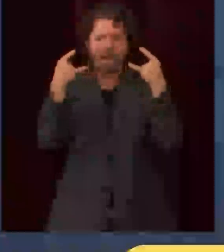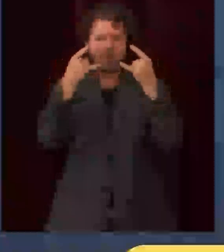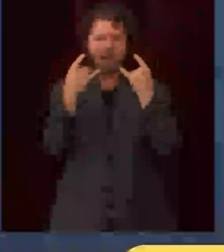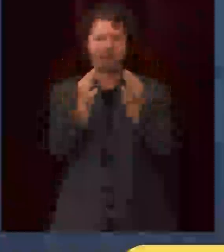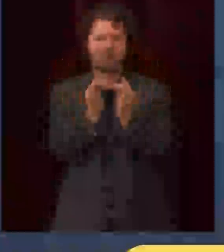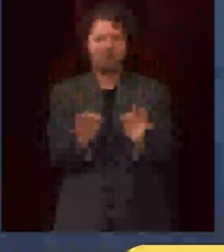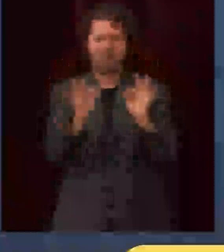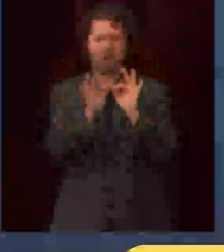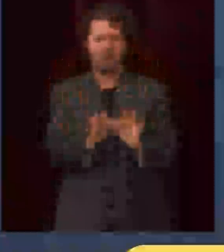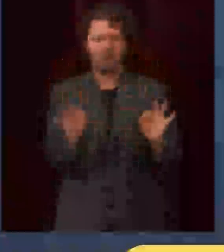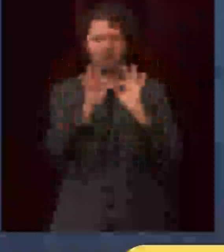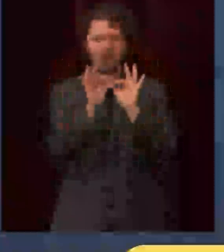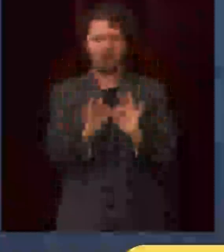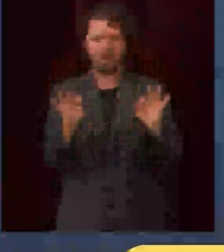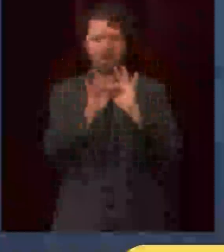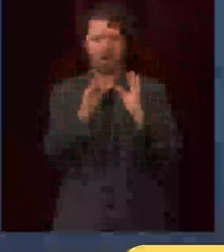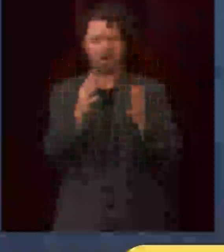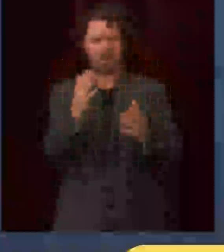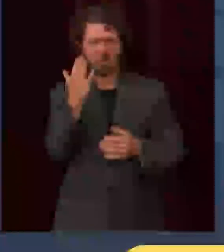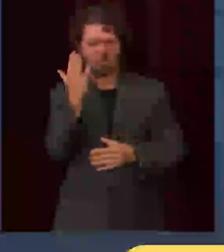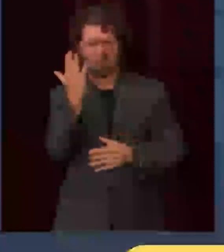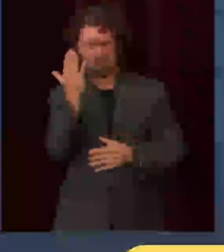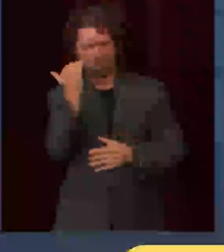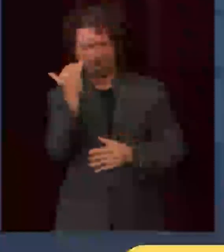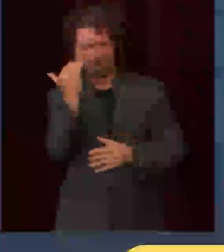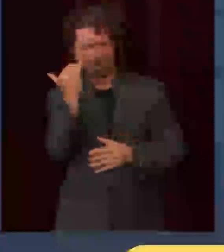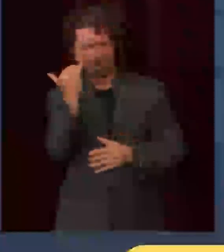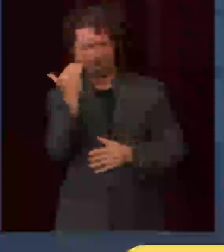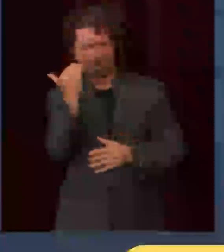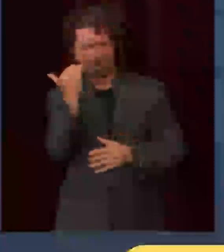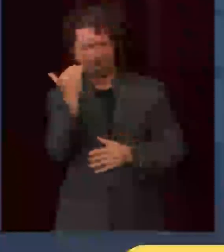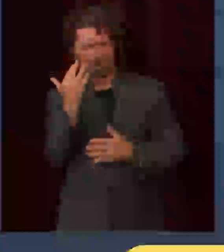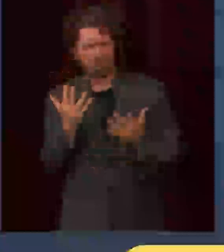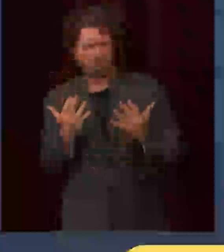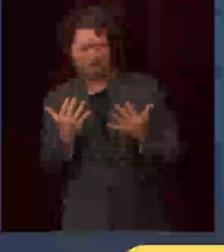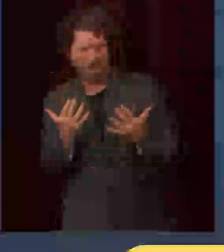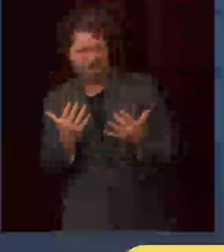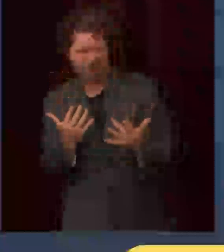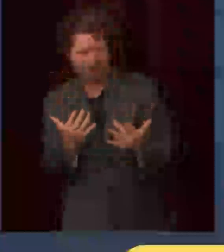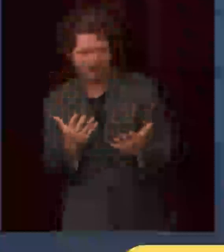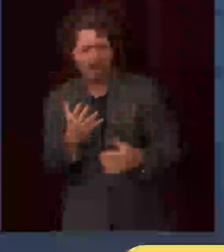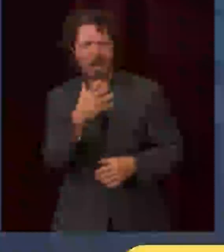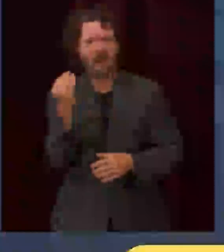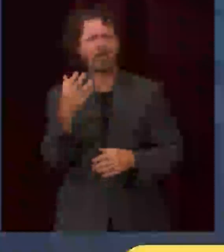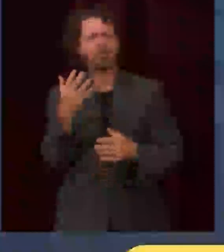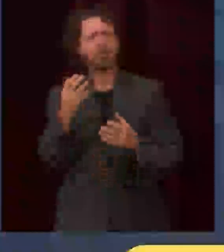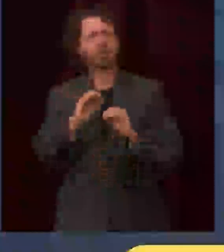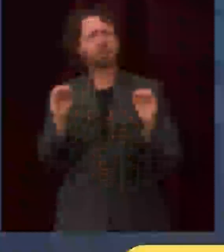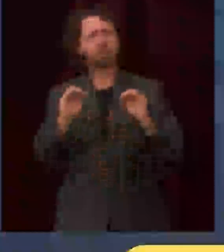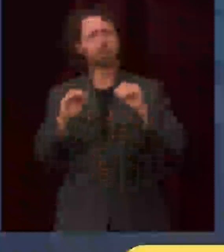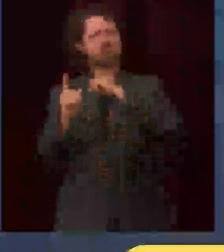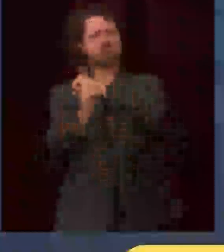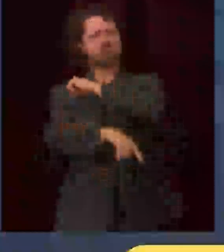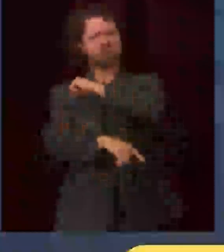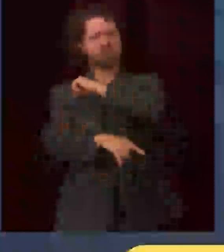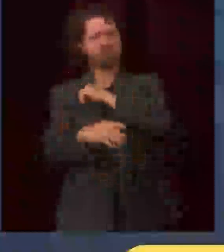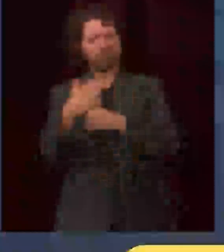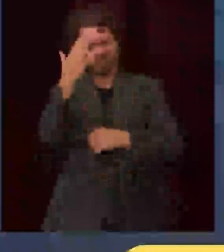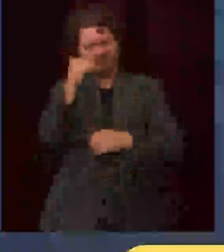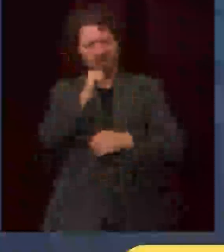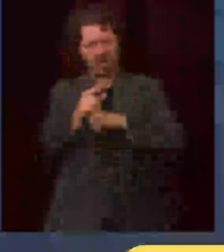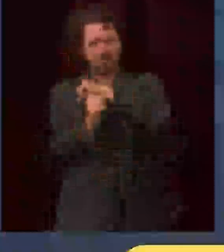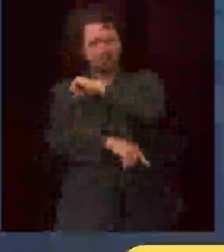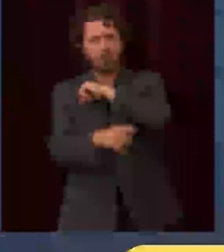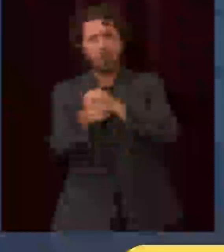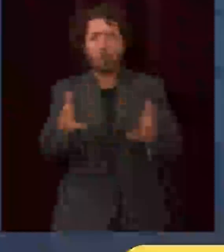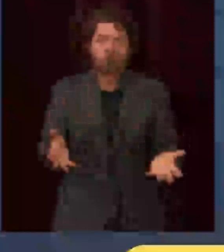to voluntary compliance except for out of the workplace? And for Dr. Lynch, you know so many of the workers on the front lines,